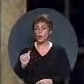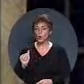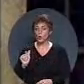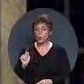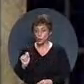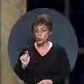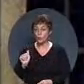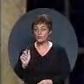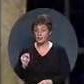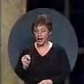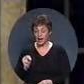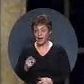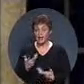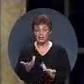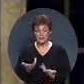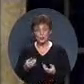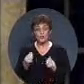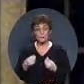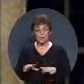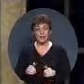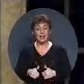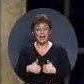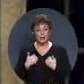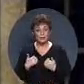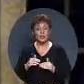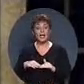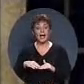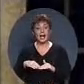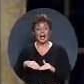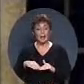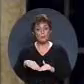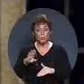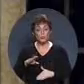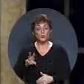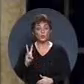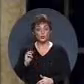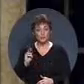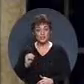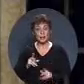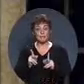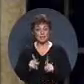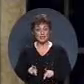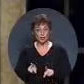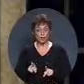anti-insurrection operations under NATO have cost the lives of at least 60 civilians.